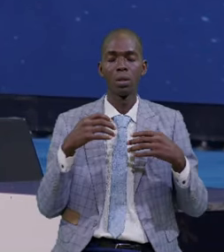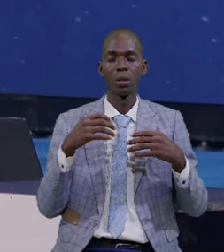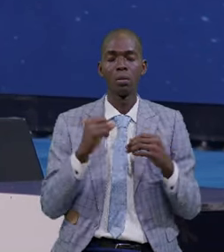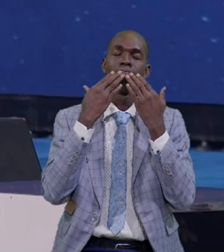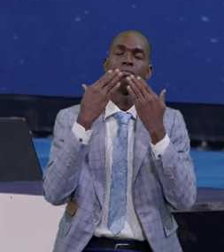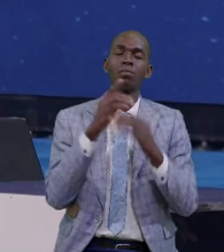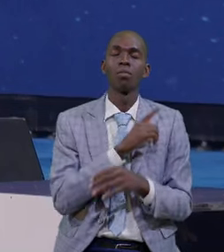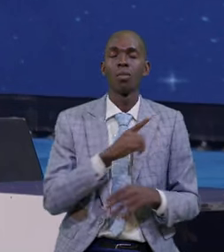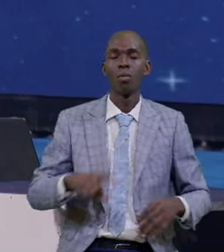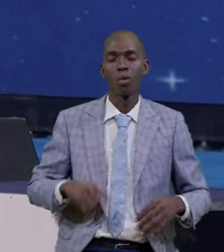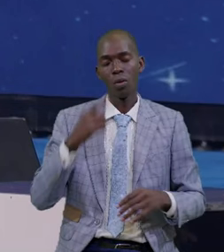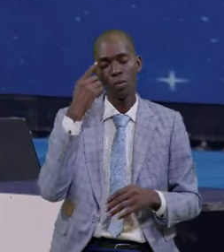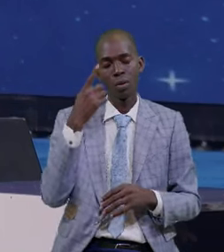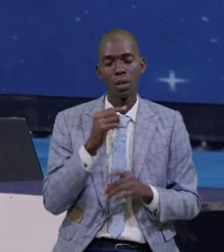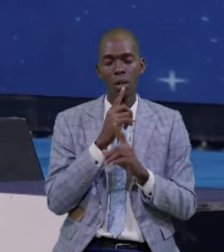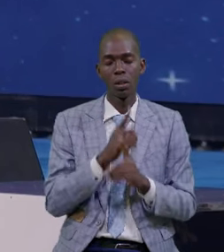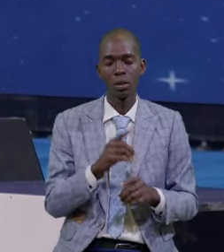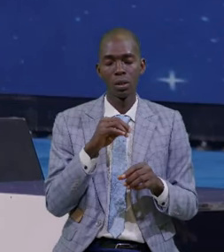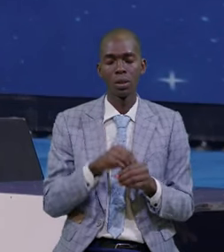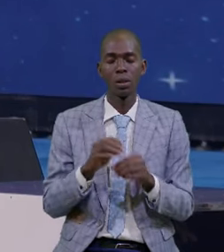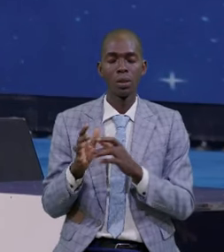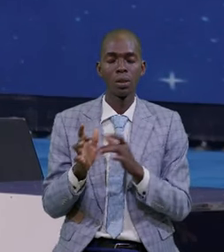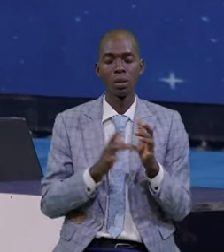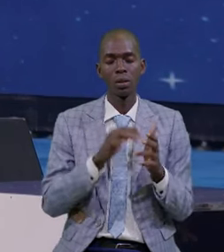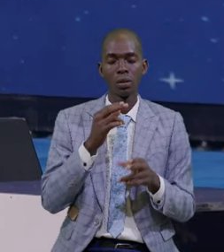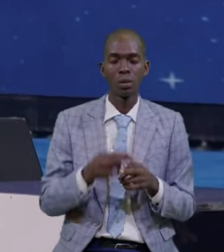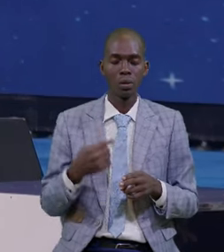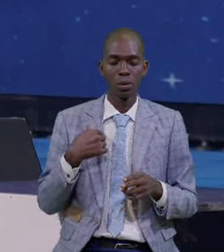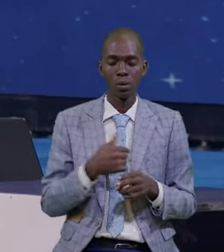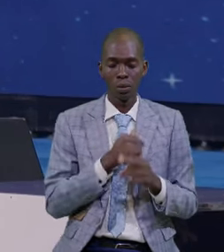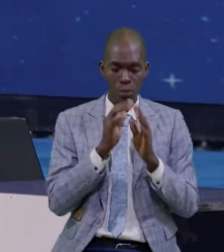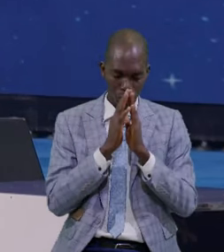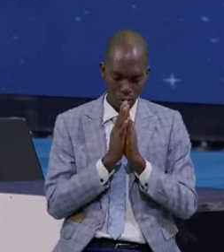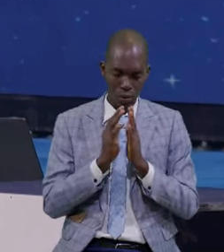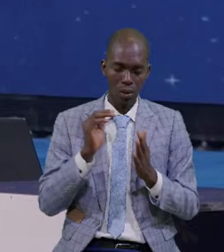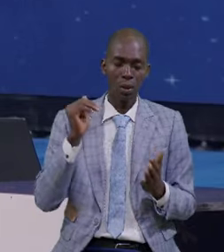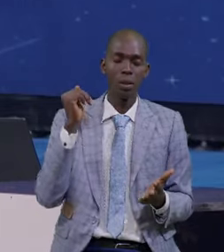the answer. In Jesus' name, we pray.